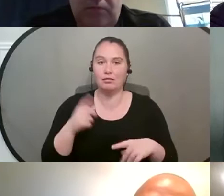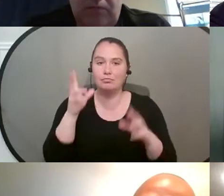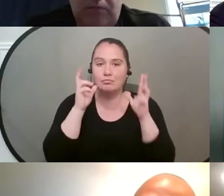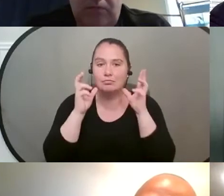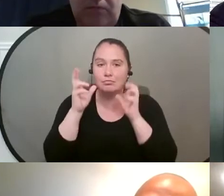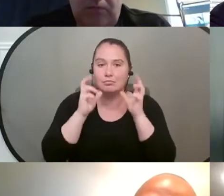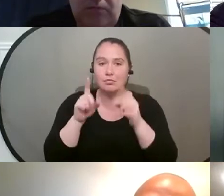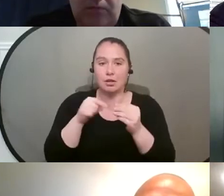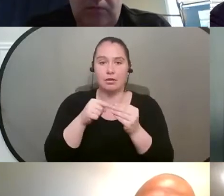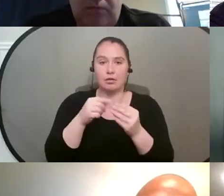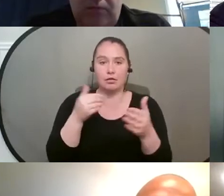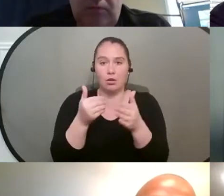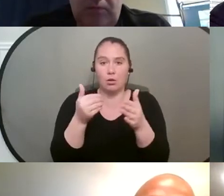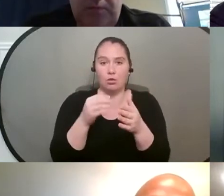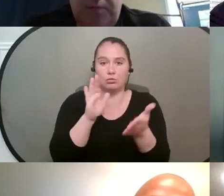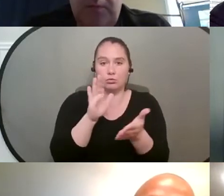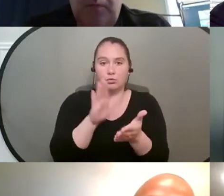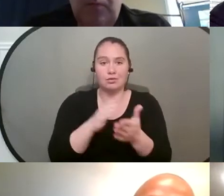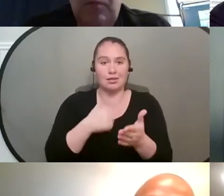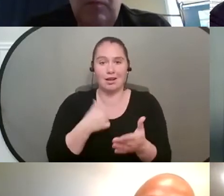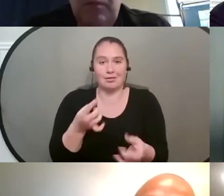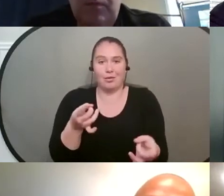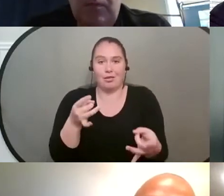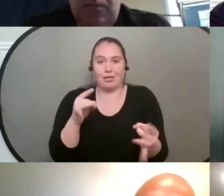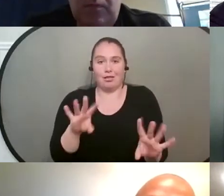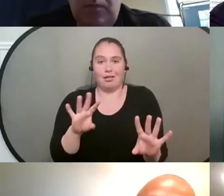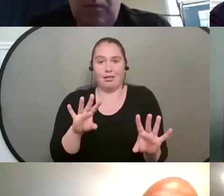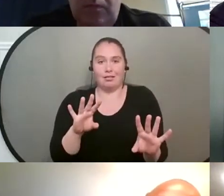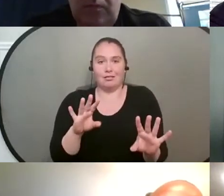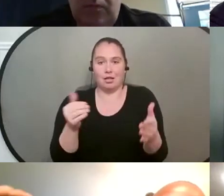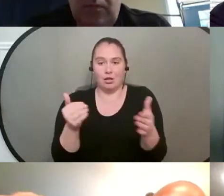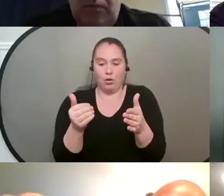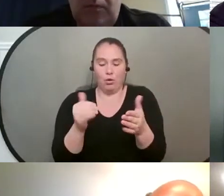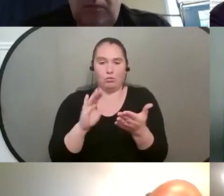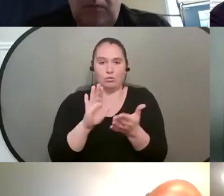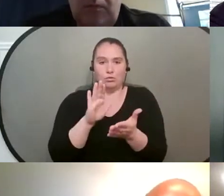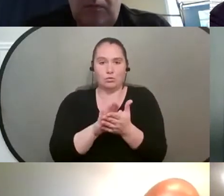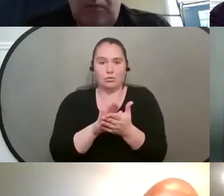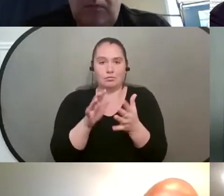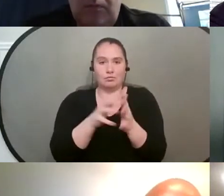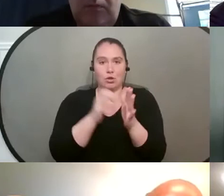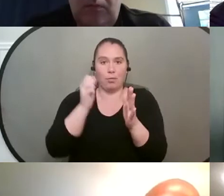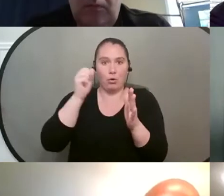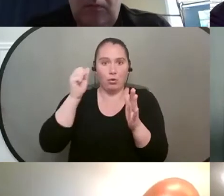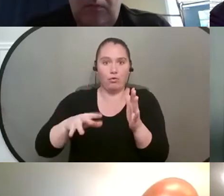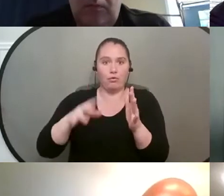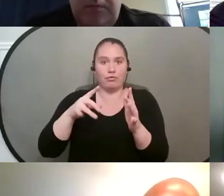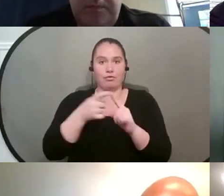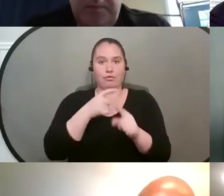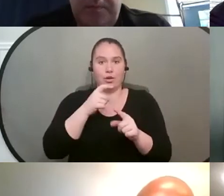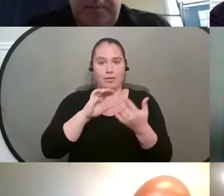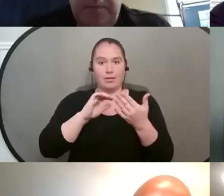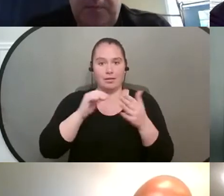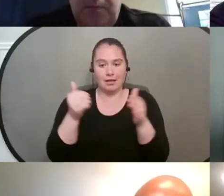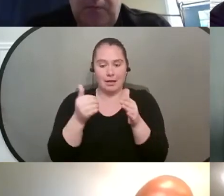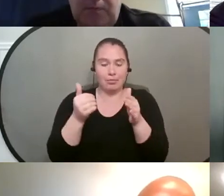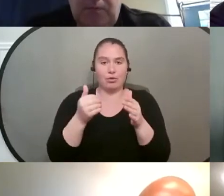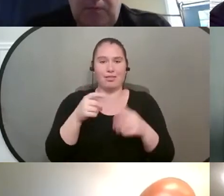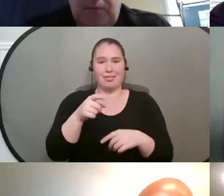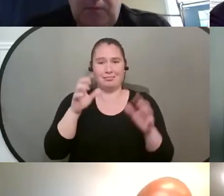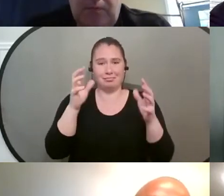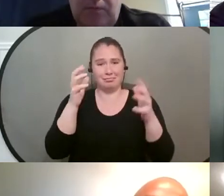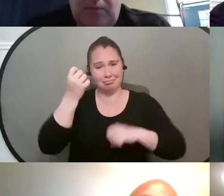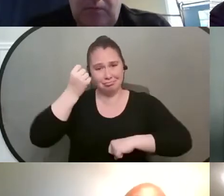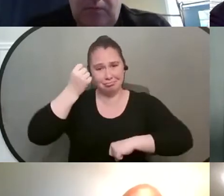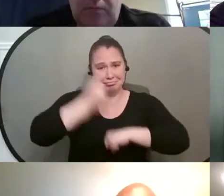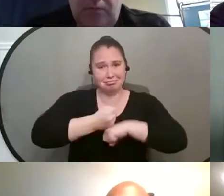schools. I guess I don't like removing neighborhood schools directly from a neighborhood, closing the school down, and then you're